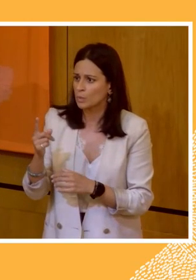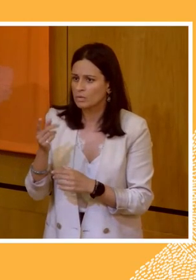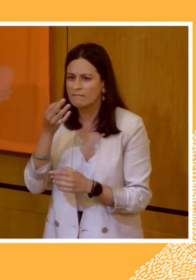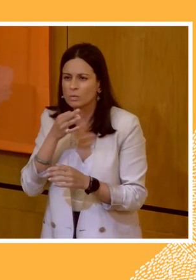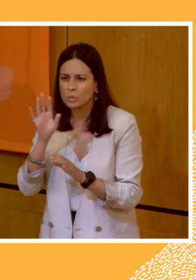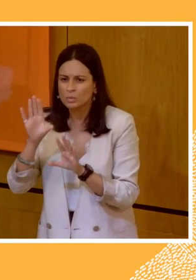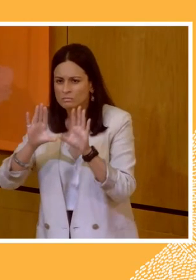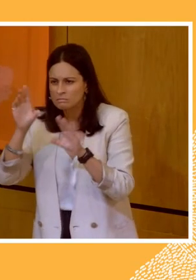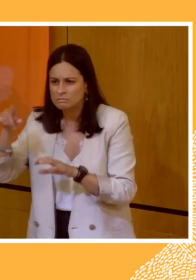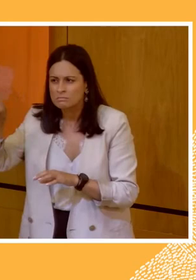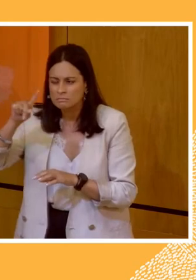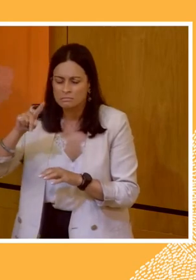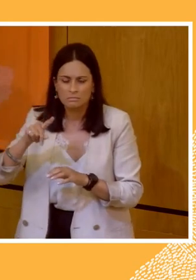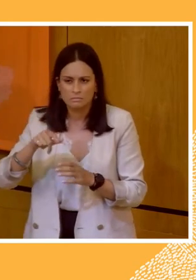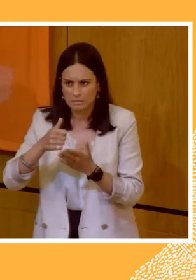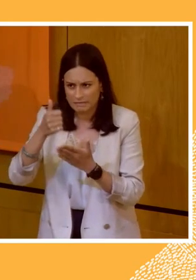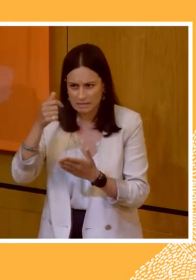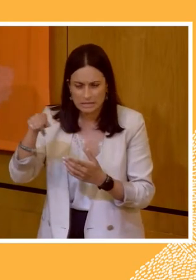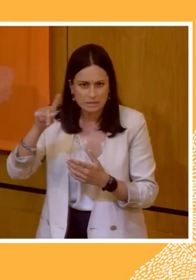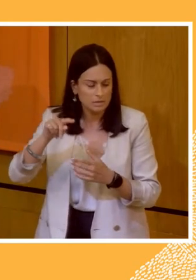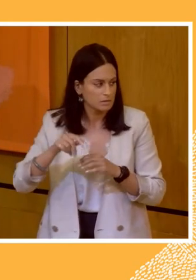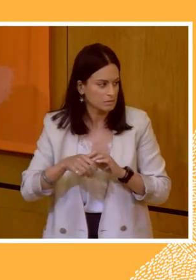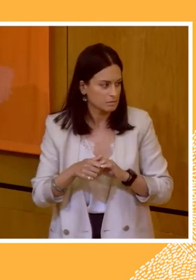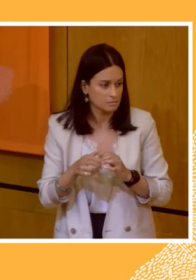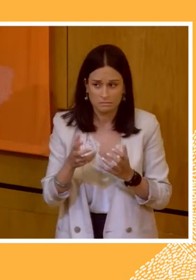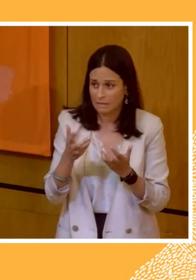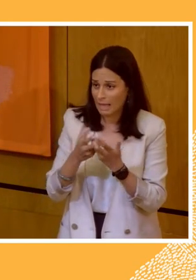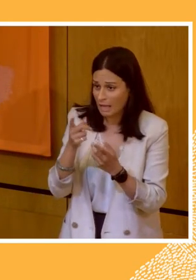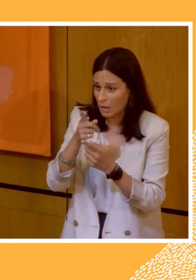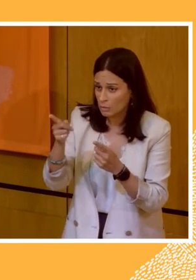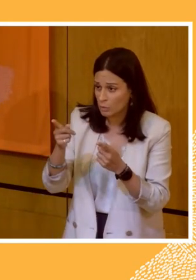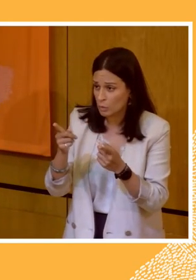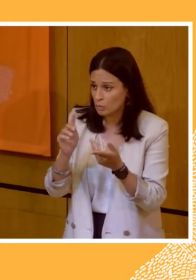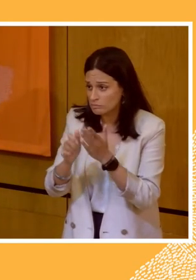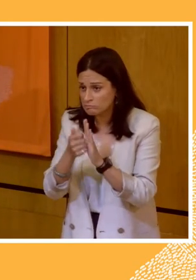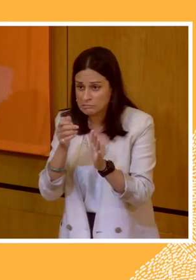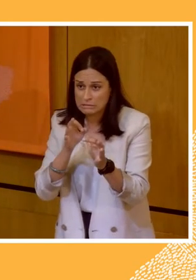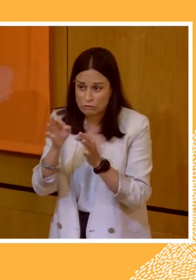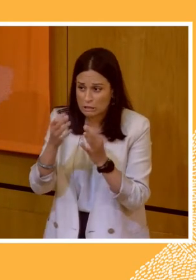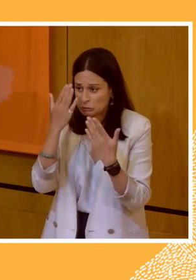Yes, great. You do, fantastic. So I don't know how you guys do it.